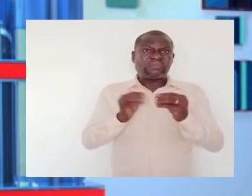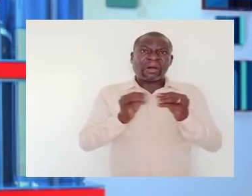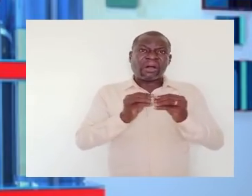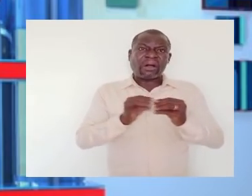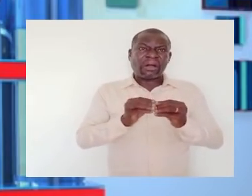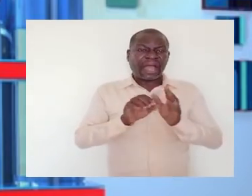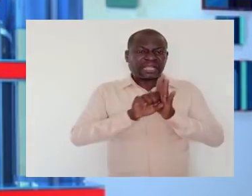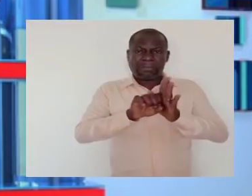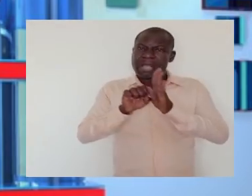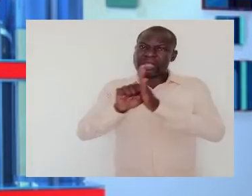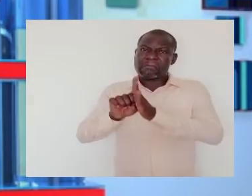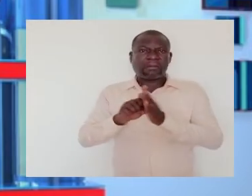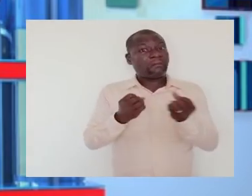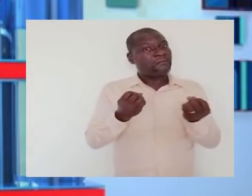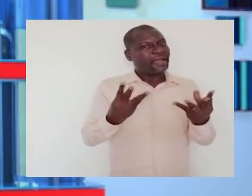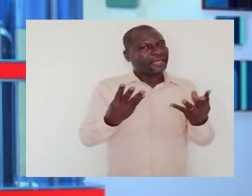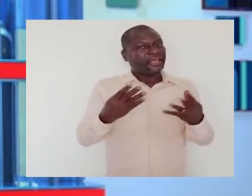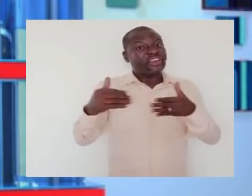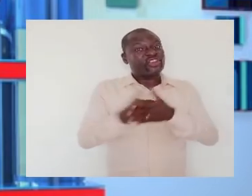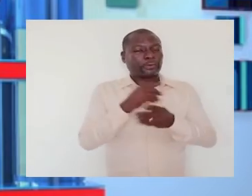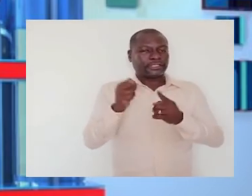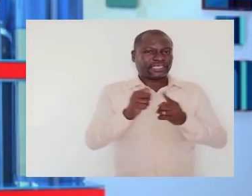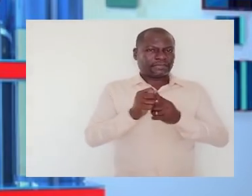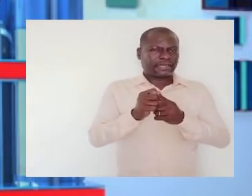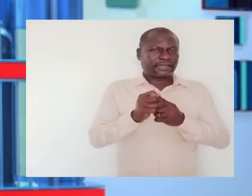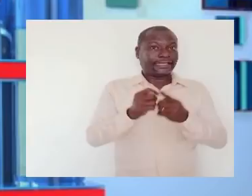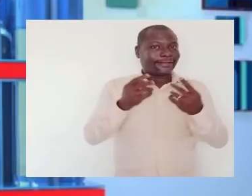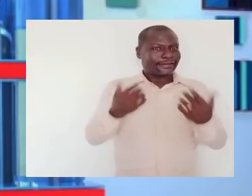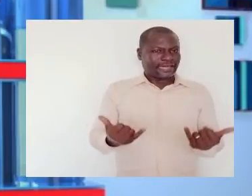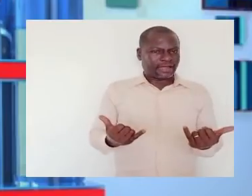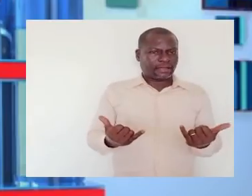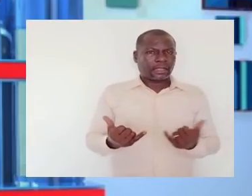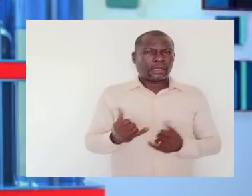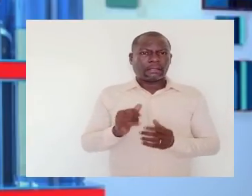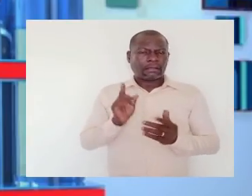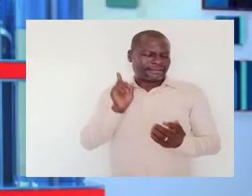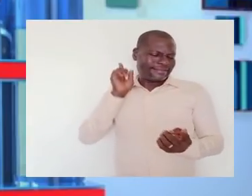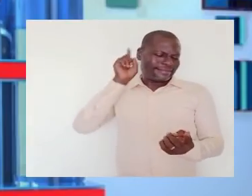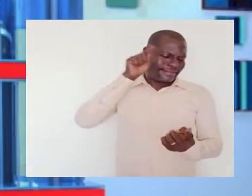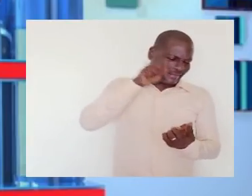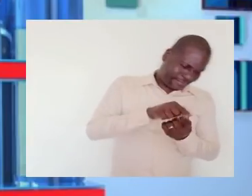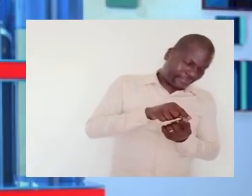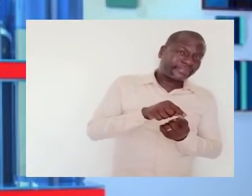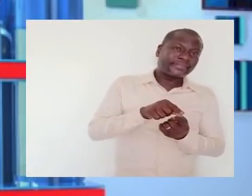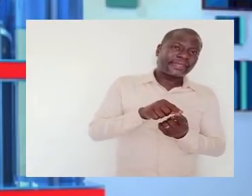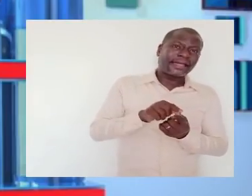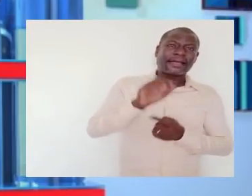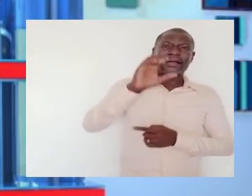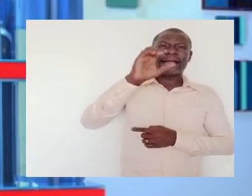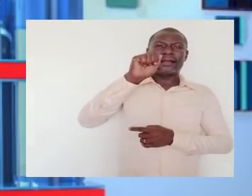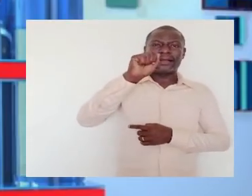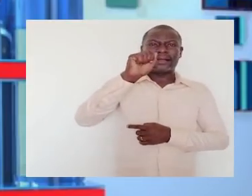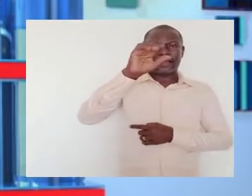bebre our new testament no emu na baby me no bedru bio no ye bedru Acts chapter 2